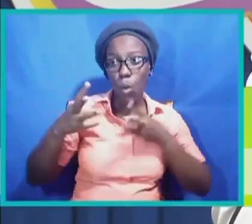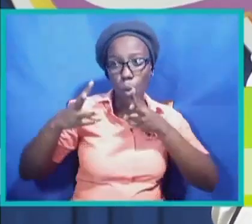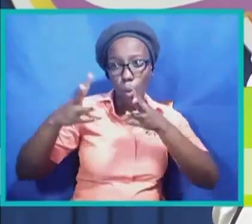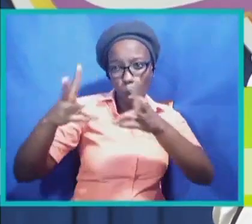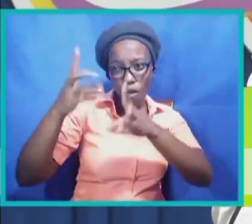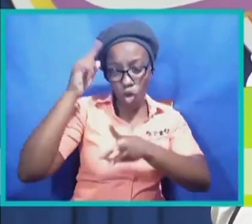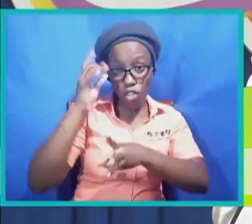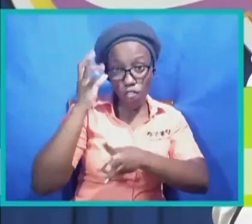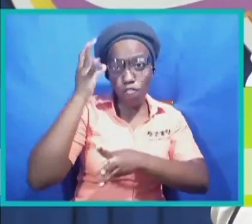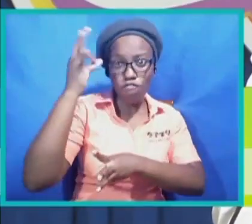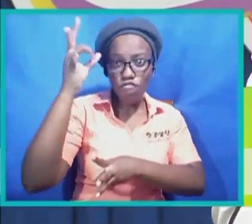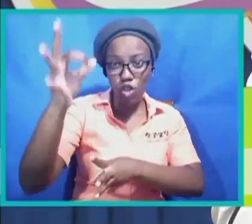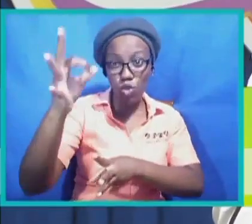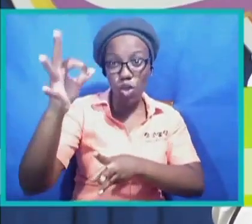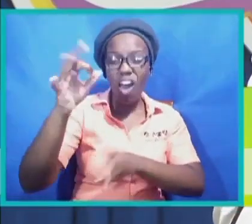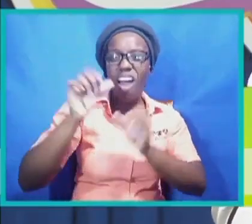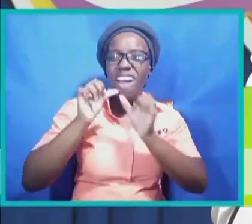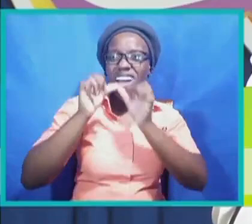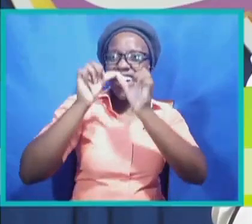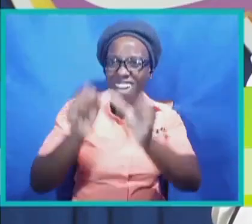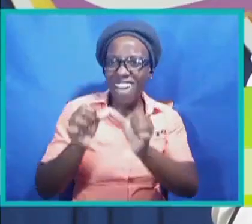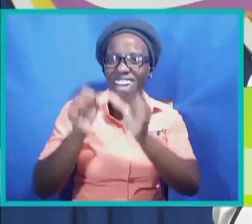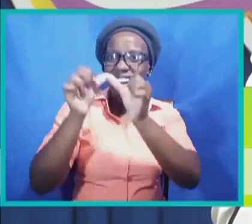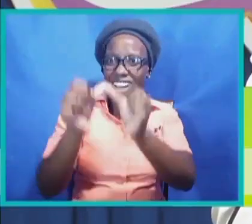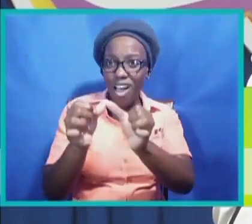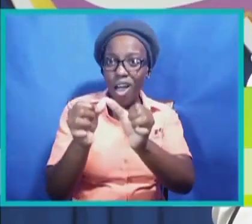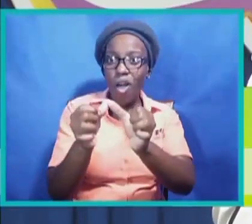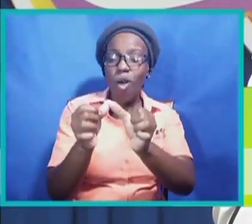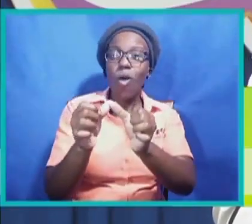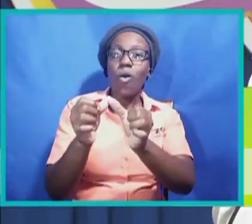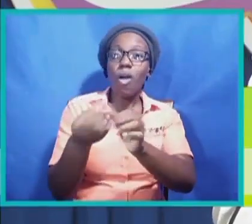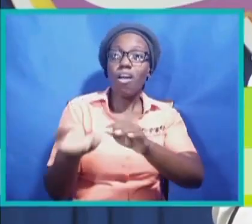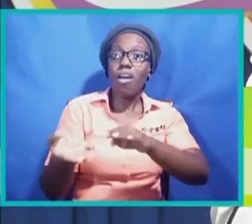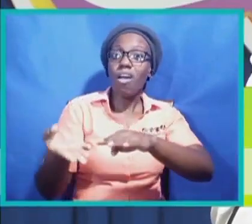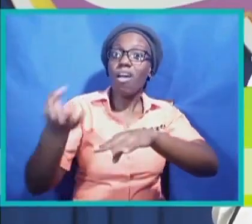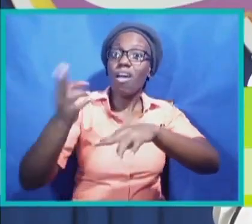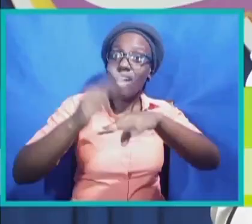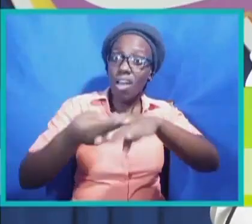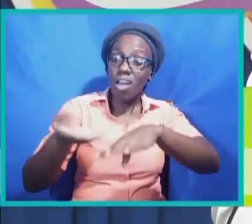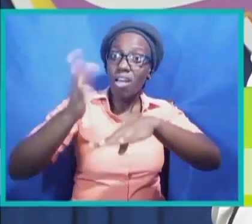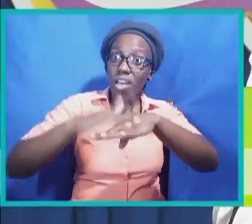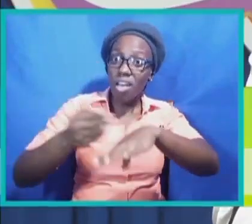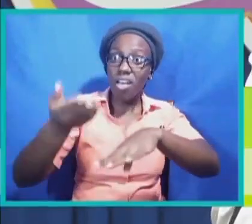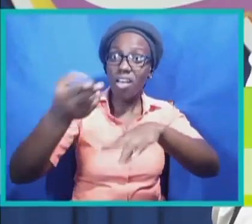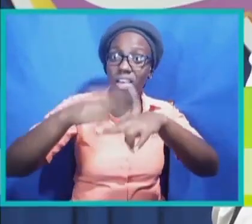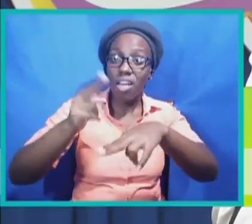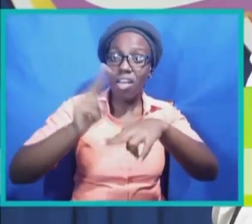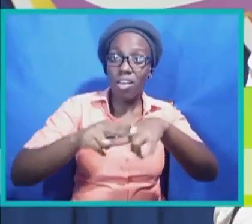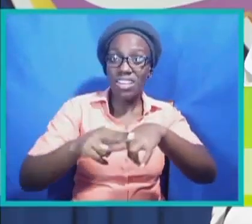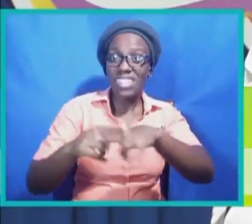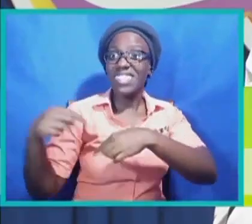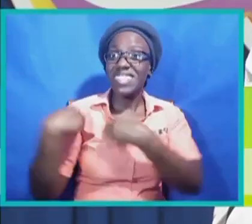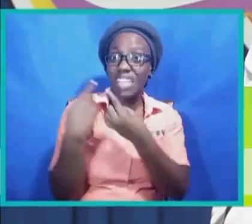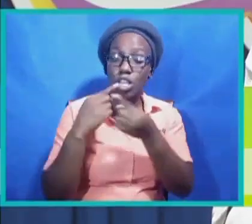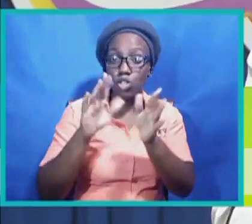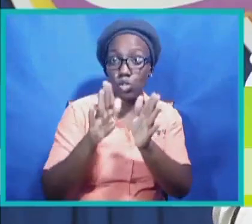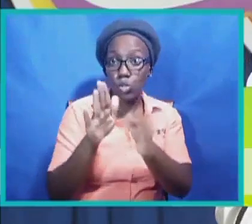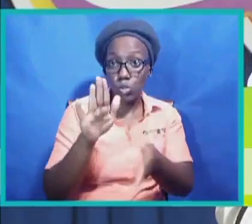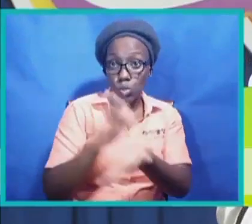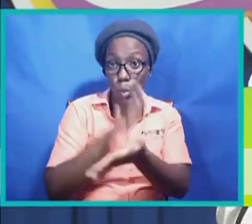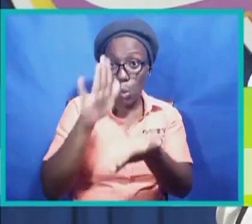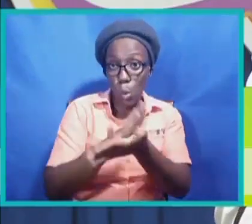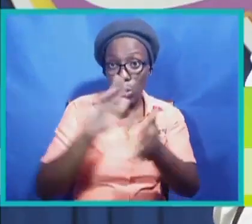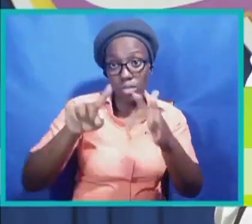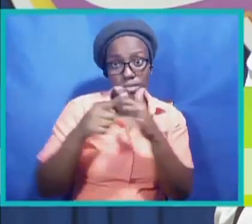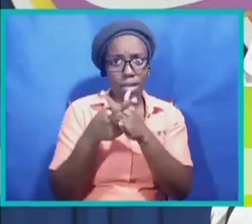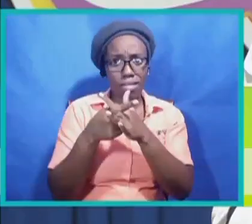process, and it has been evolving since schools began. And before schools began, curriculum is very broad.